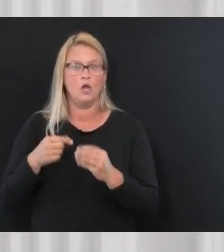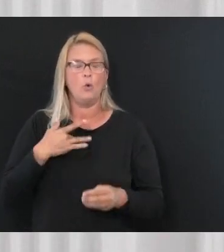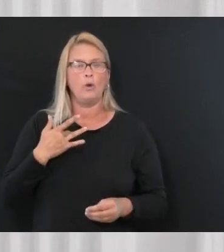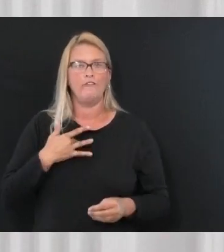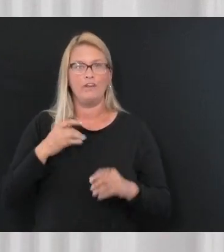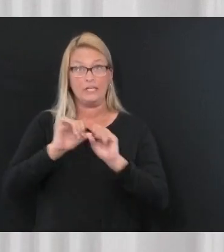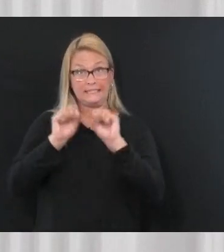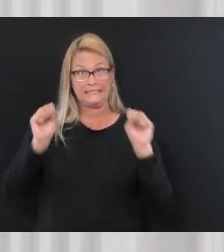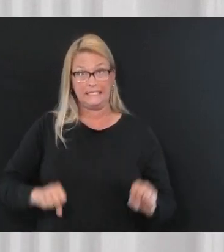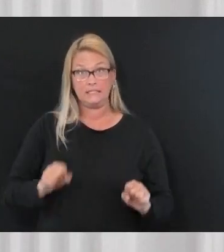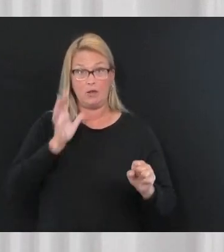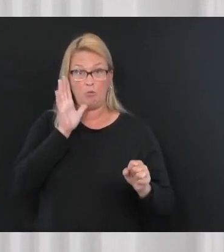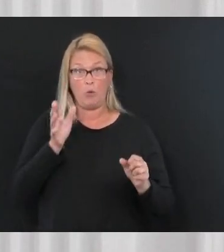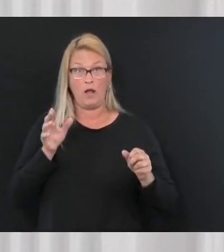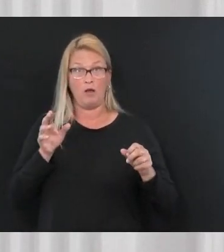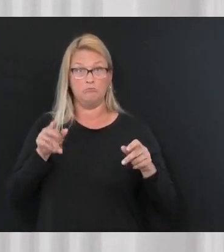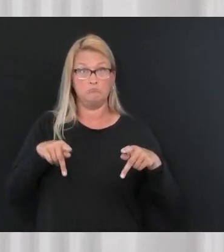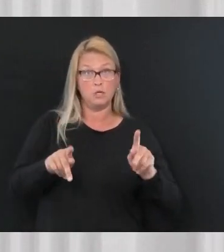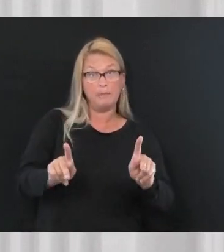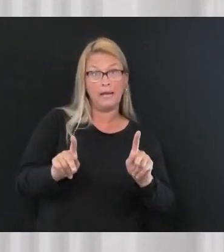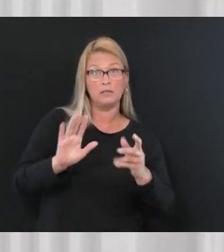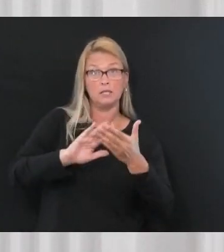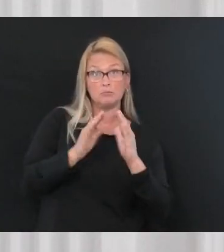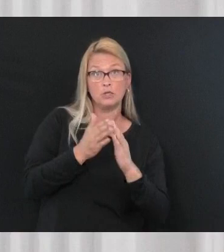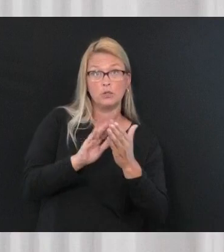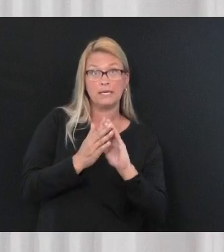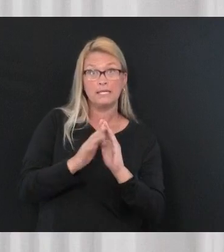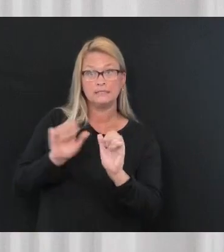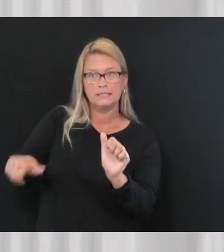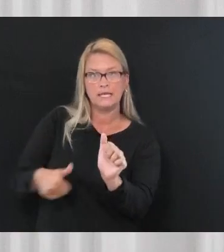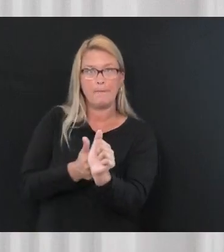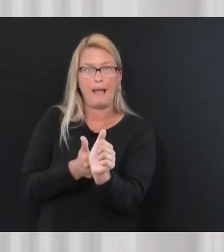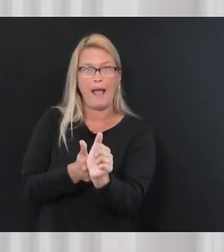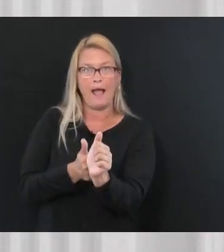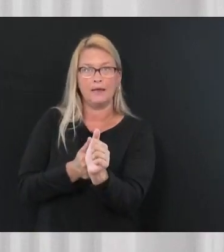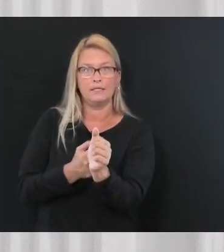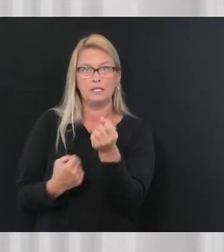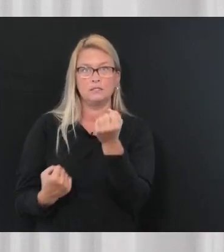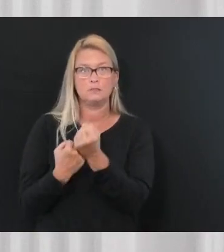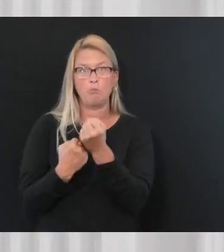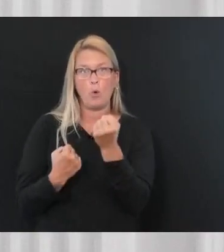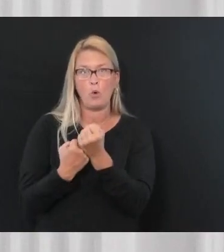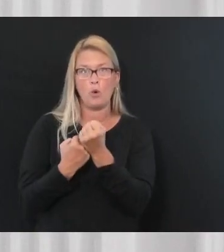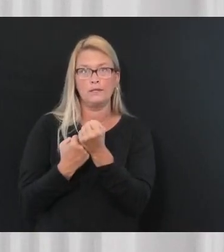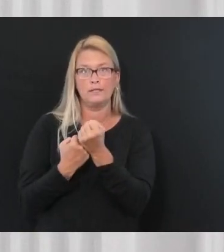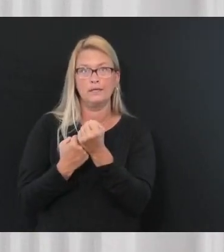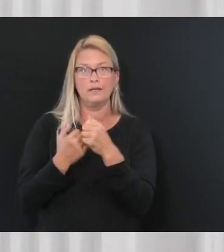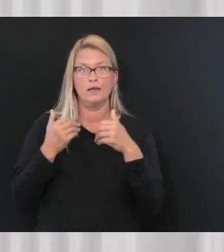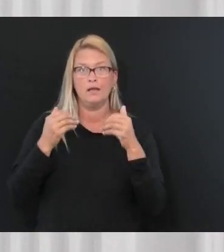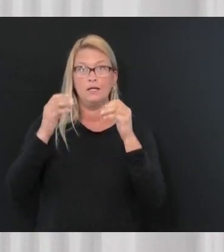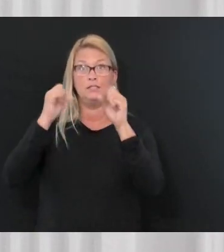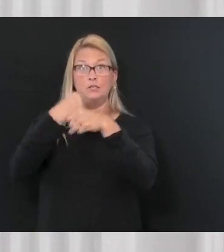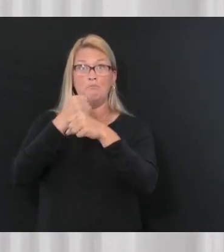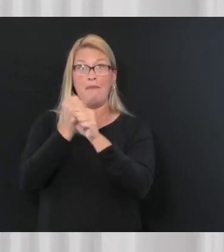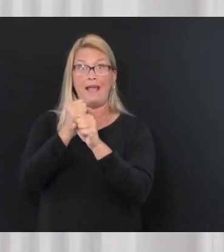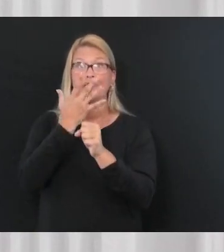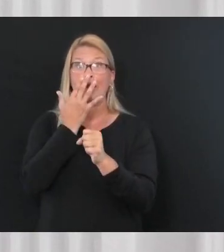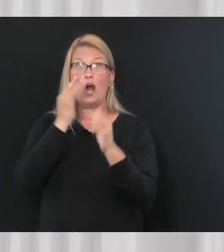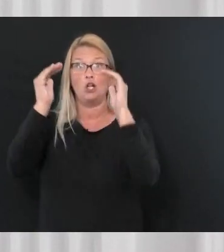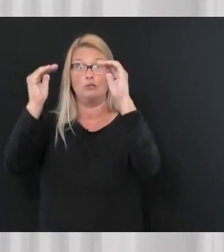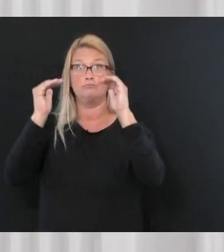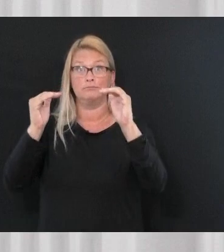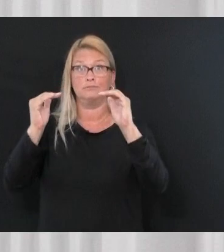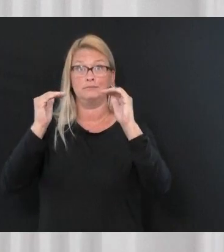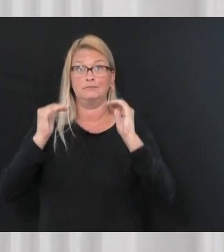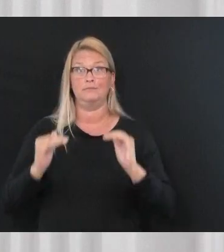allow communities to get behind the initiative to move the color closer to